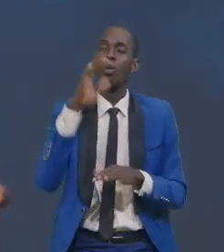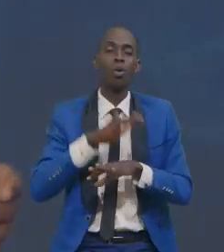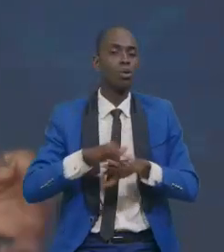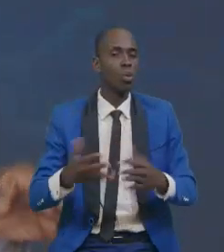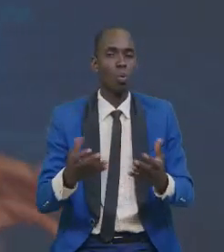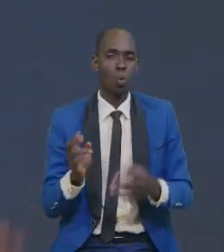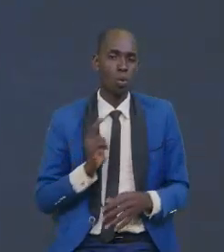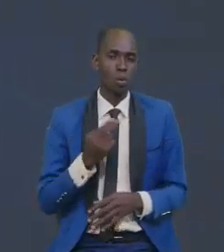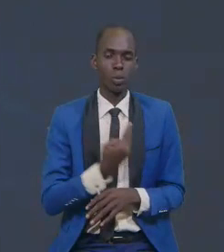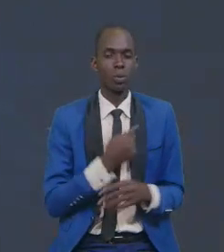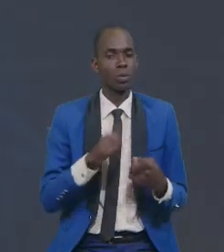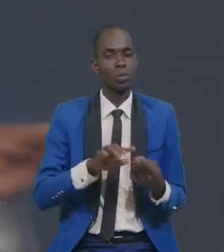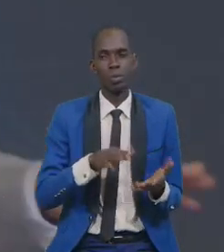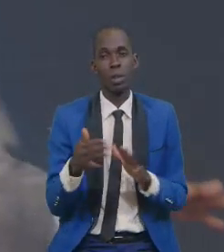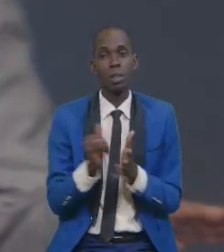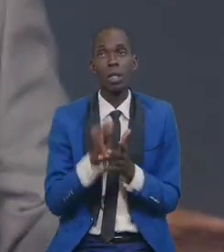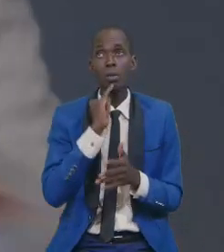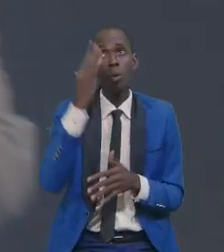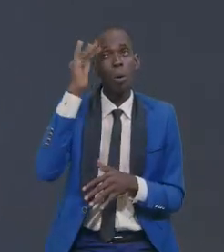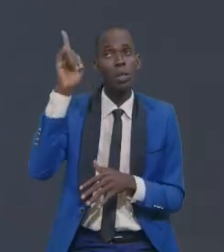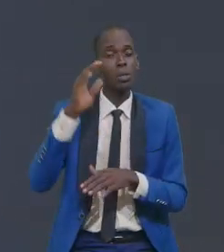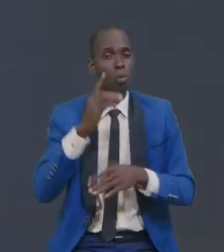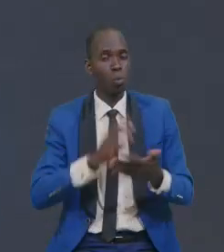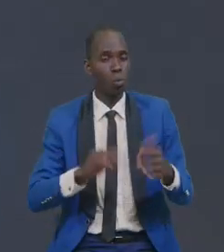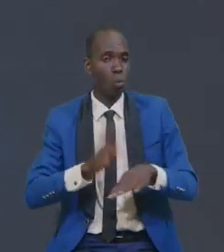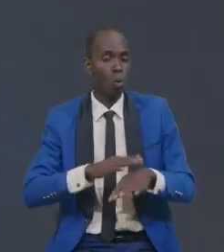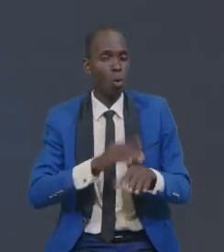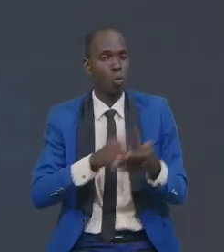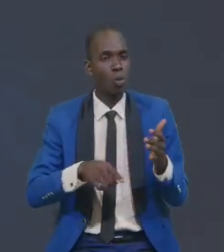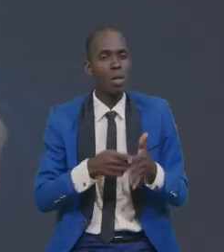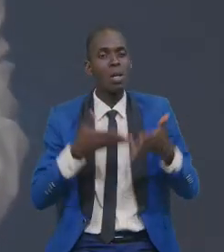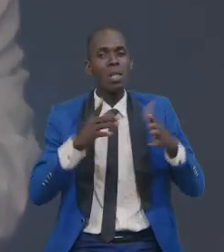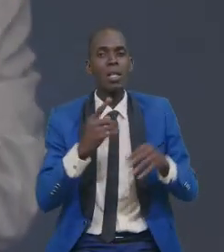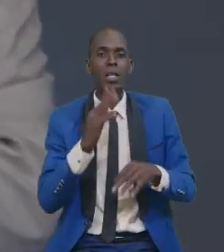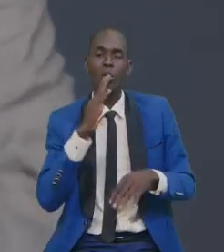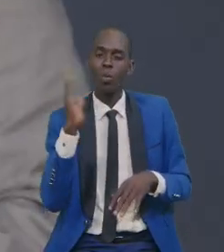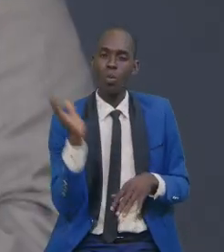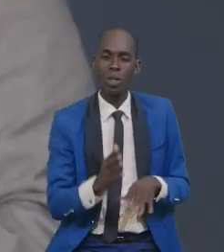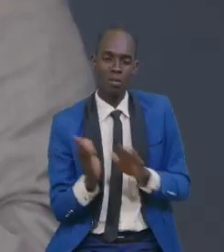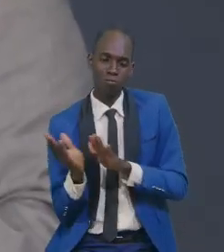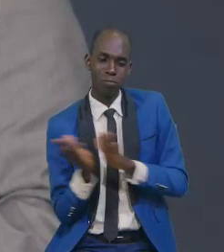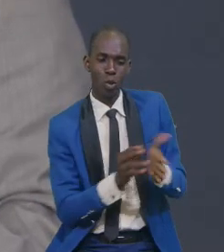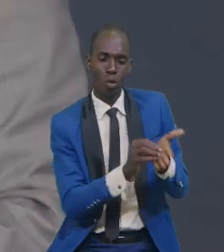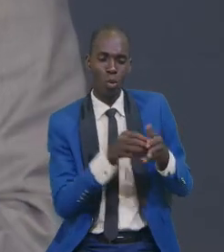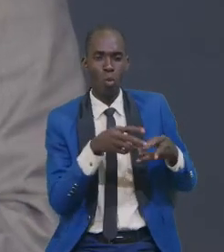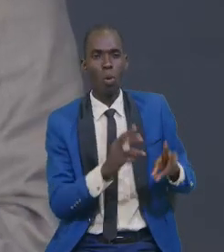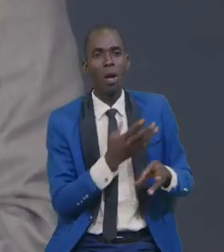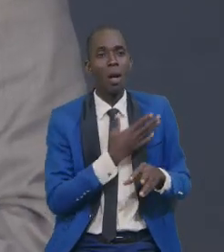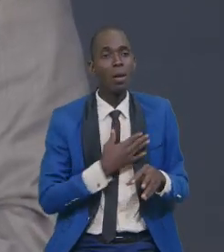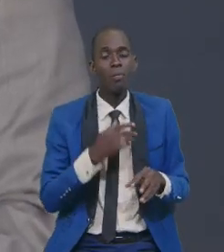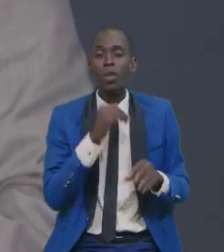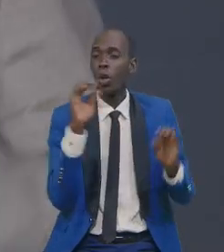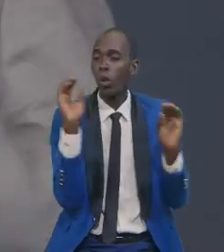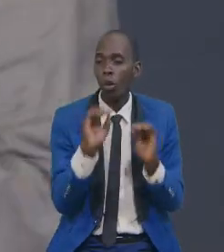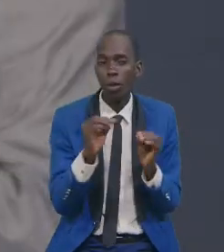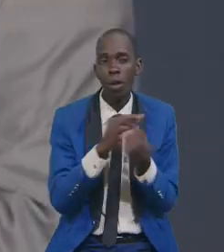he says, let the wicked forsake his way, and the unrighteous man his